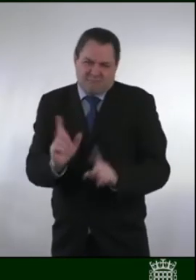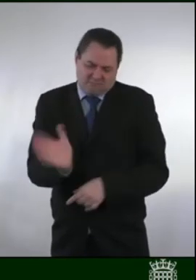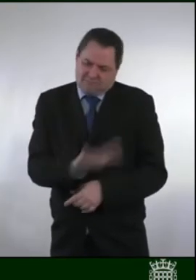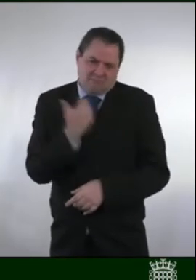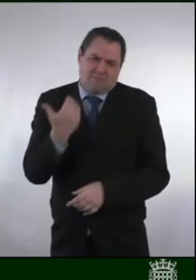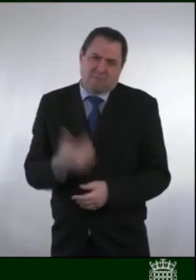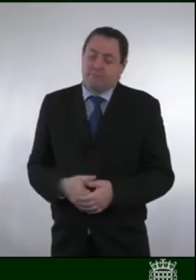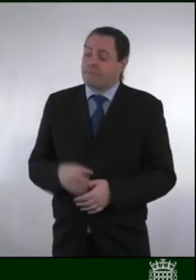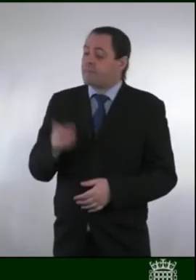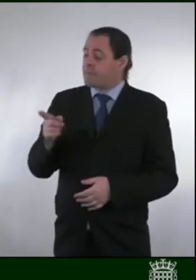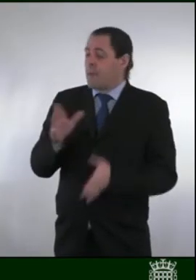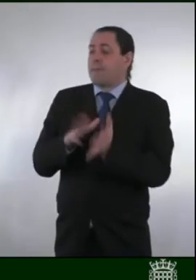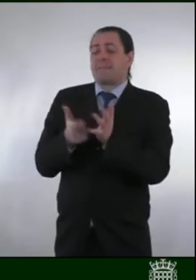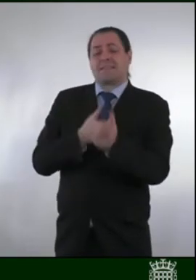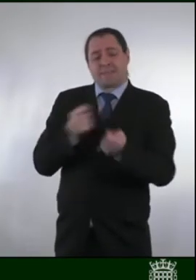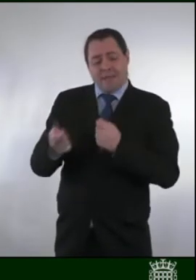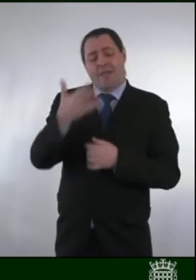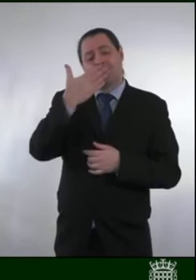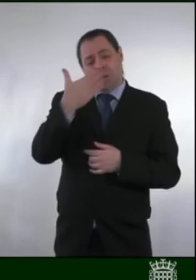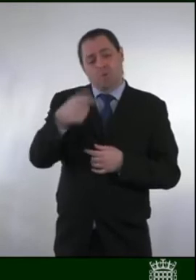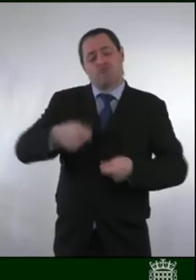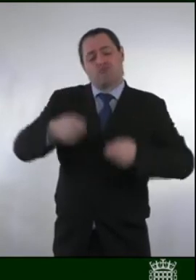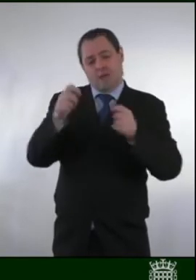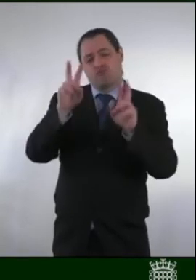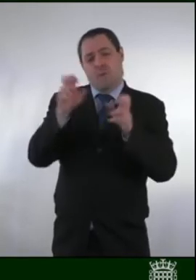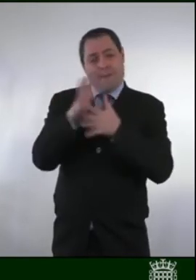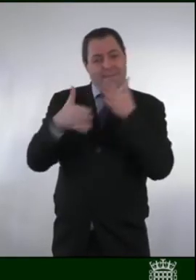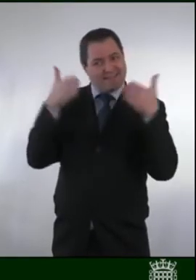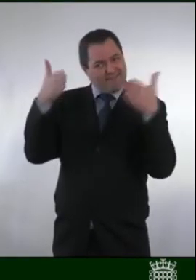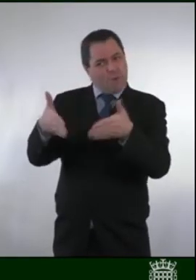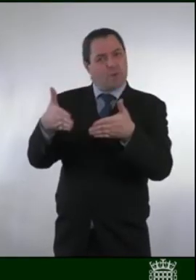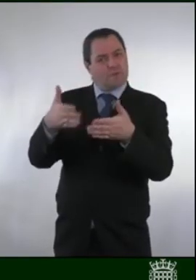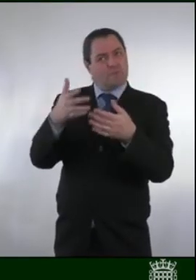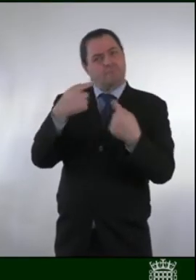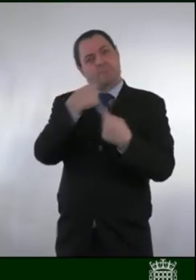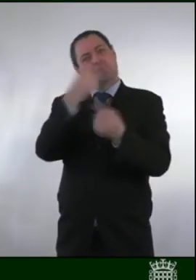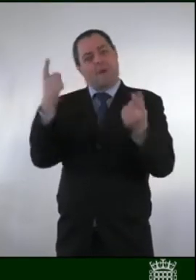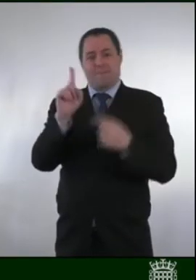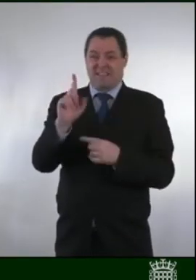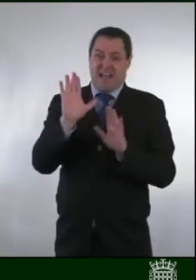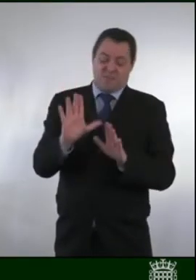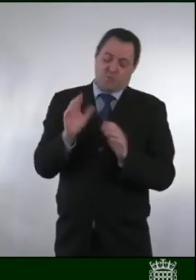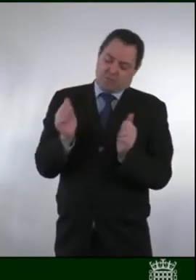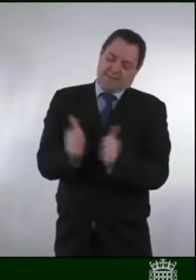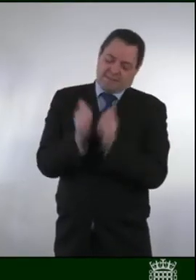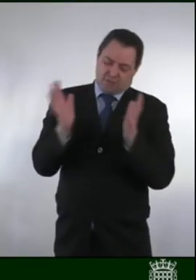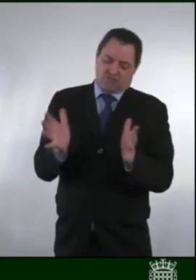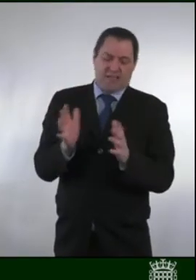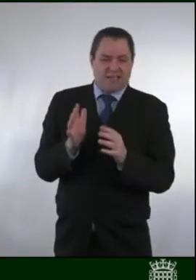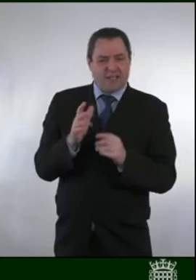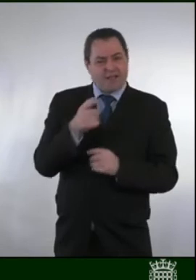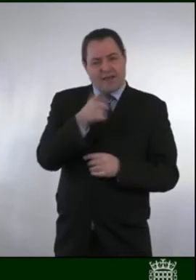I thank him for what he's done just now to draw attention to the scheme, but I must say that I must disagree with him respectfully about the ignorance in